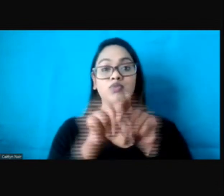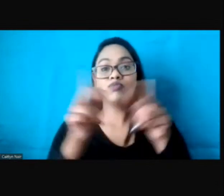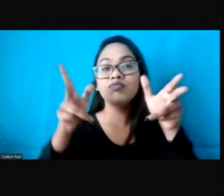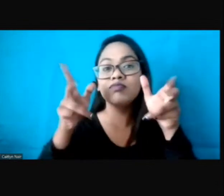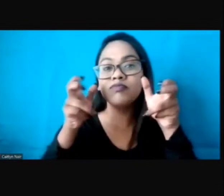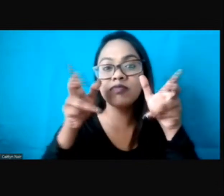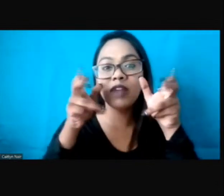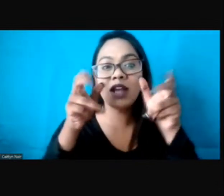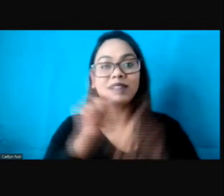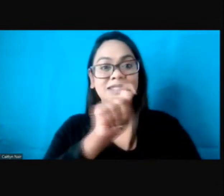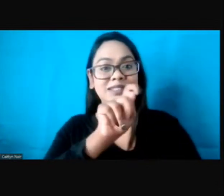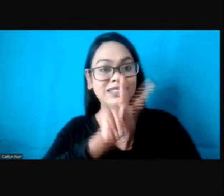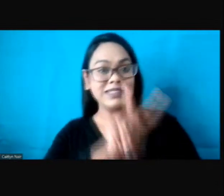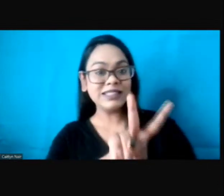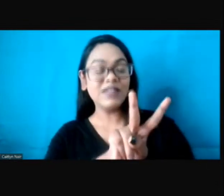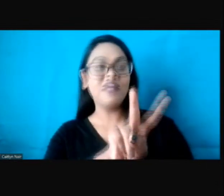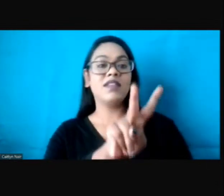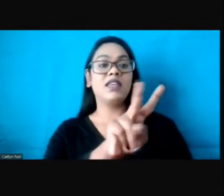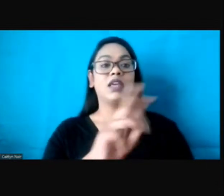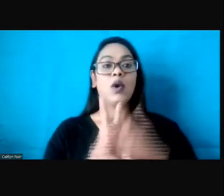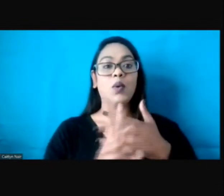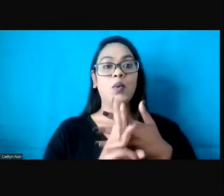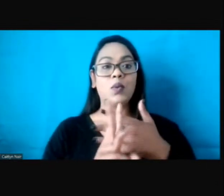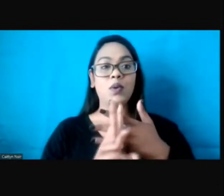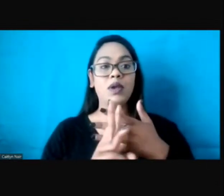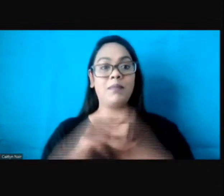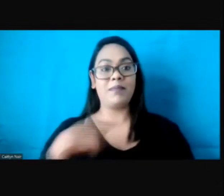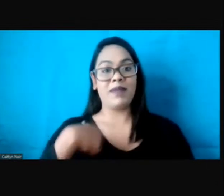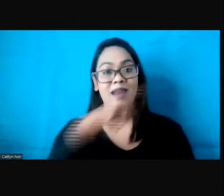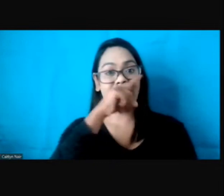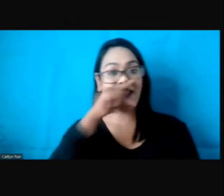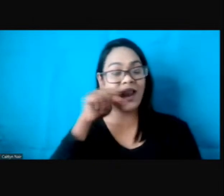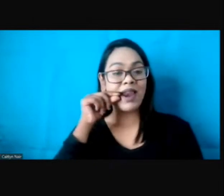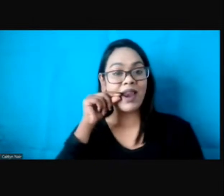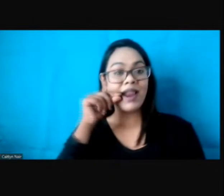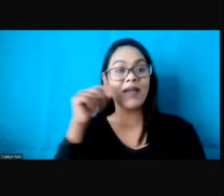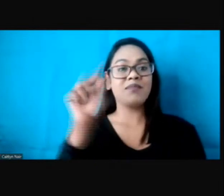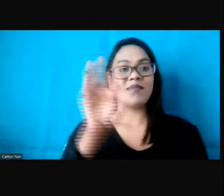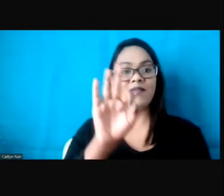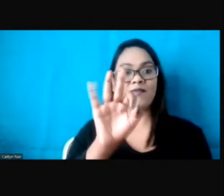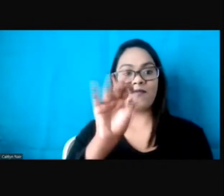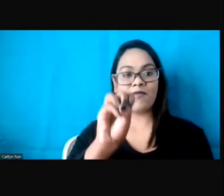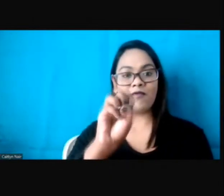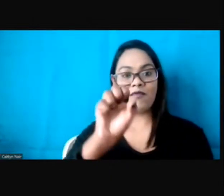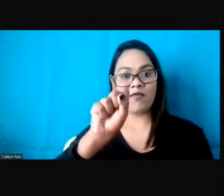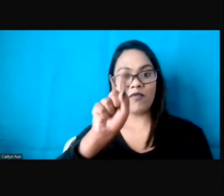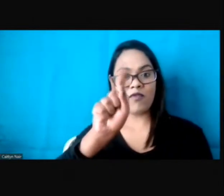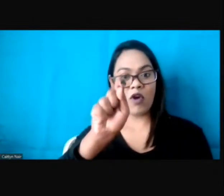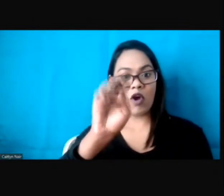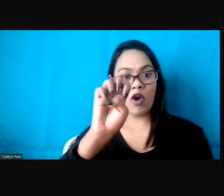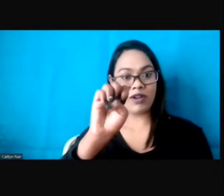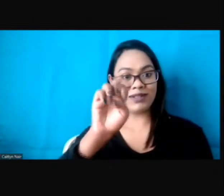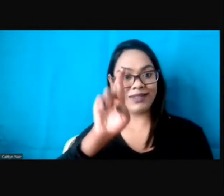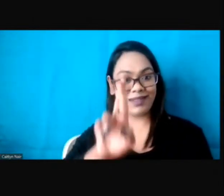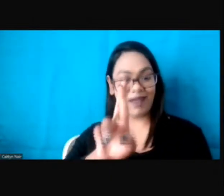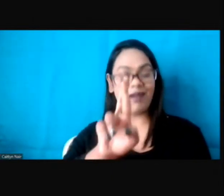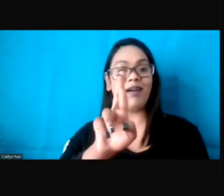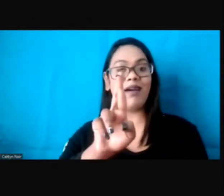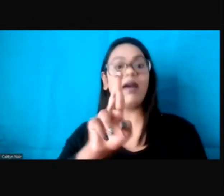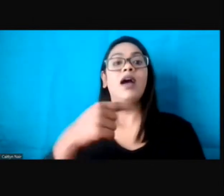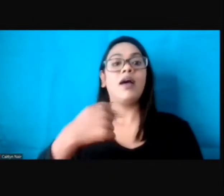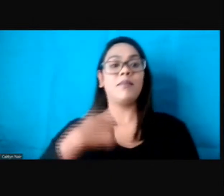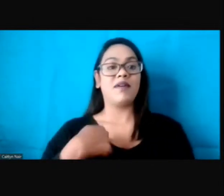this, our weekly media briefing. My name is Phaahla. I'm responsible for media relations in the National Department of